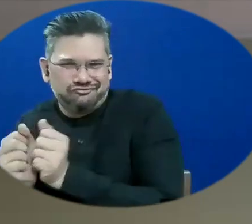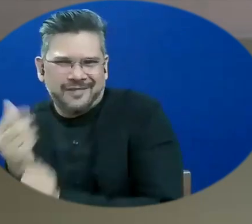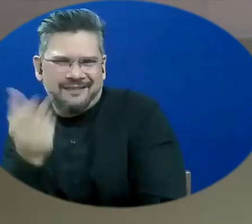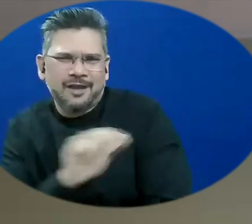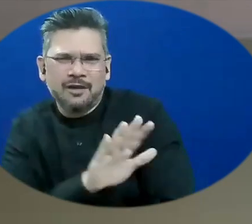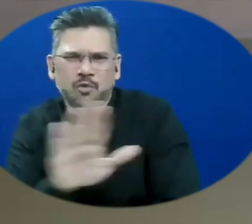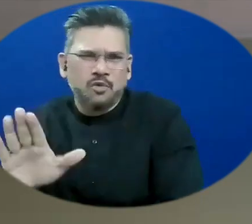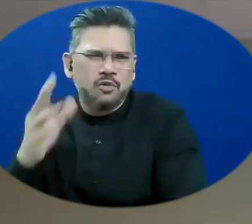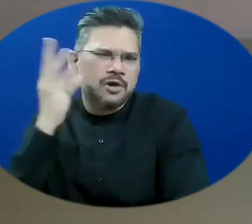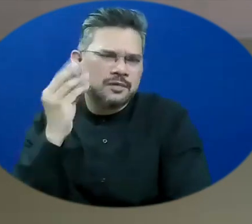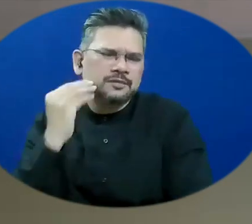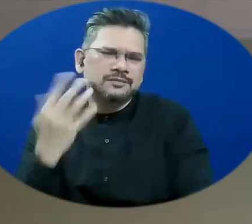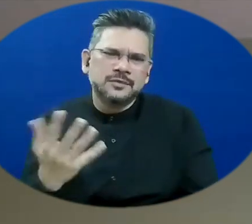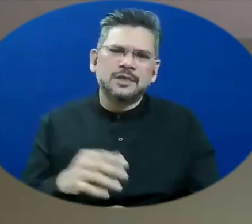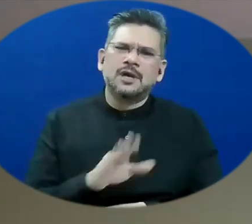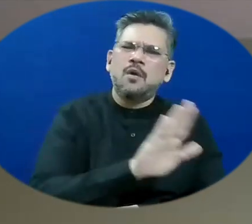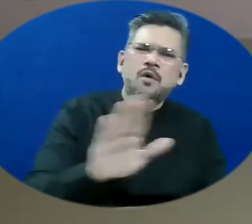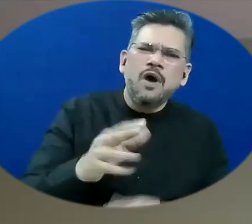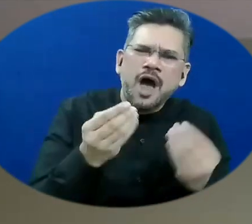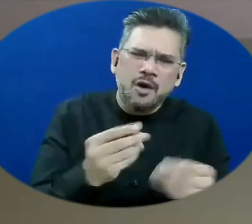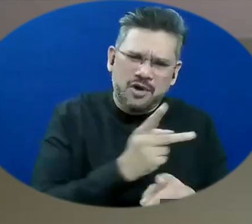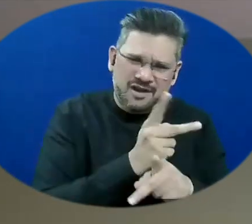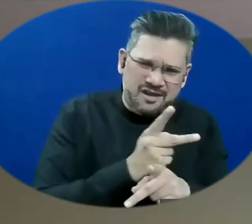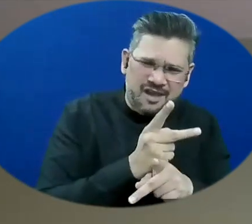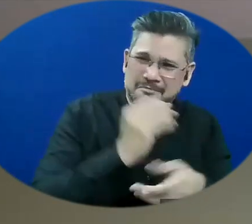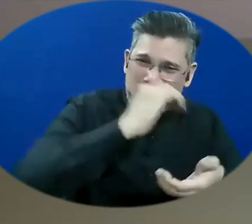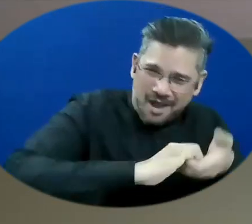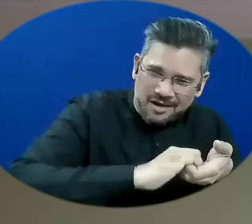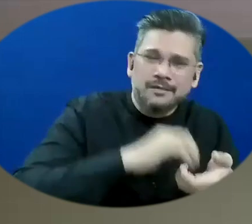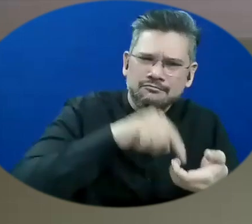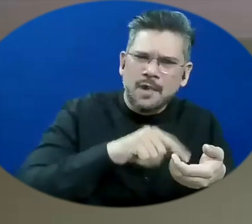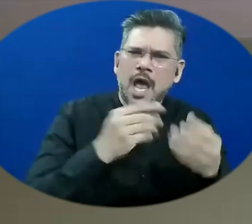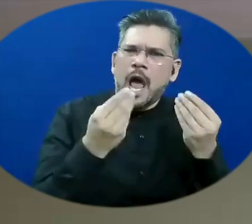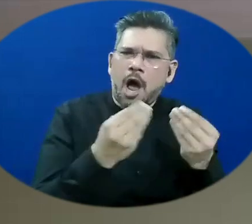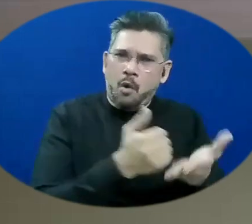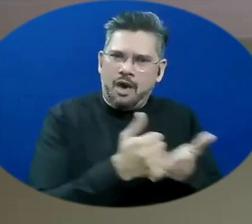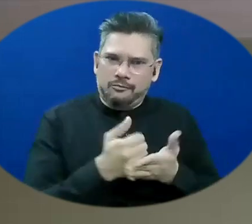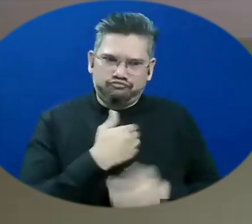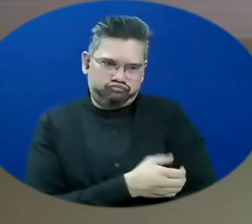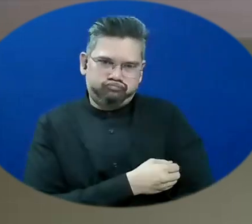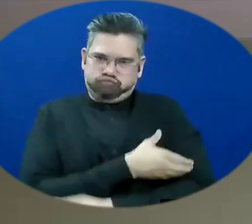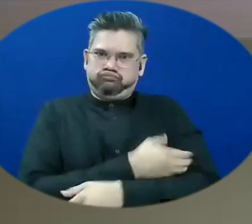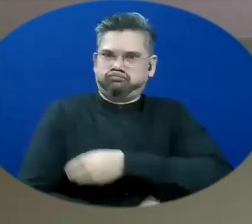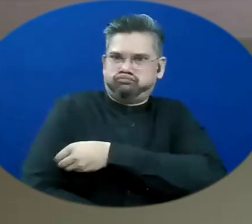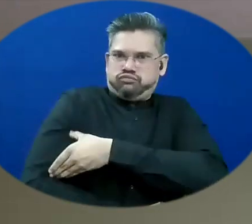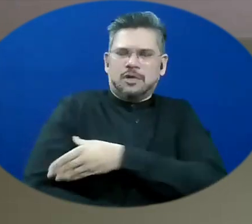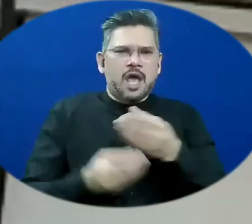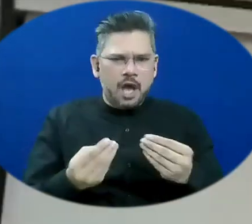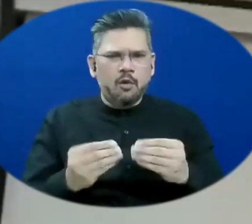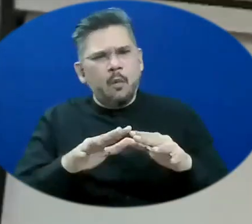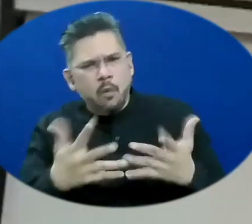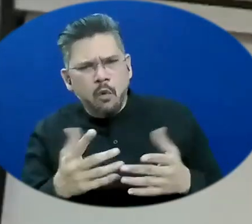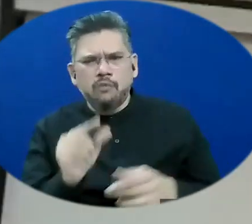this idea of care partnering and how it can be empowering, but then also what people can take away from some of those challenges as well.